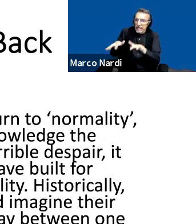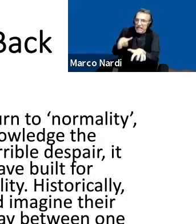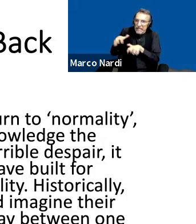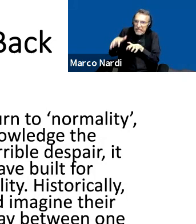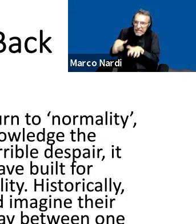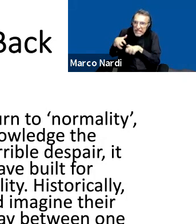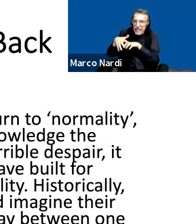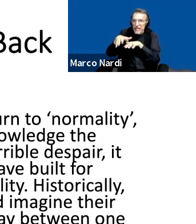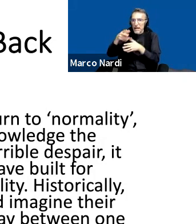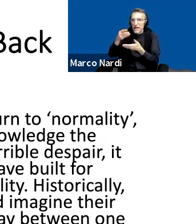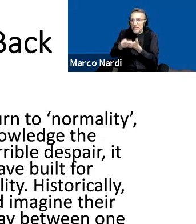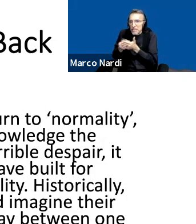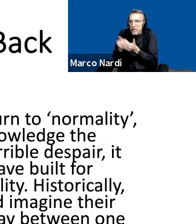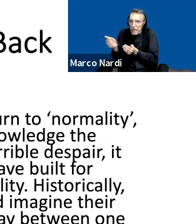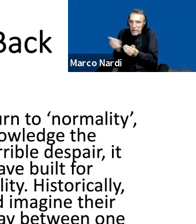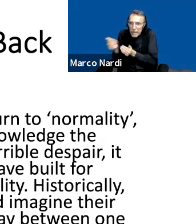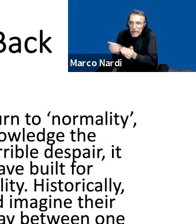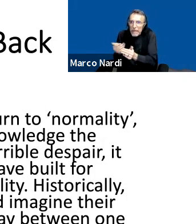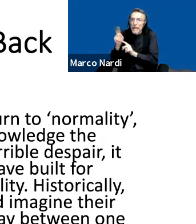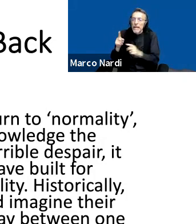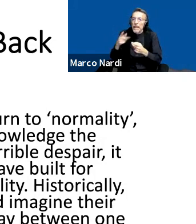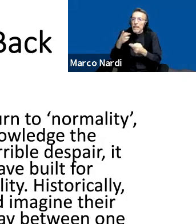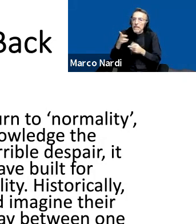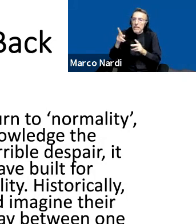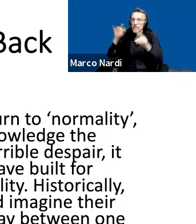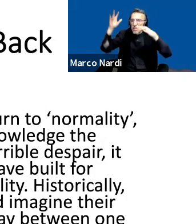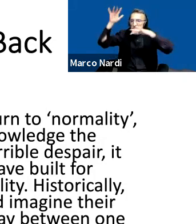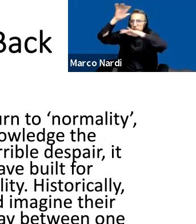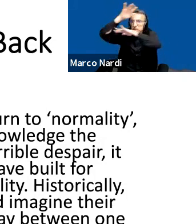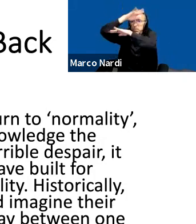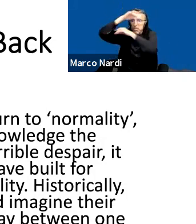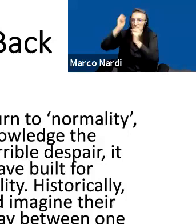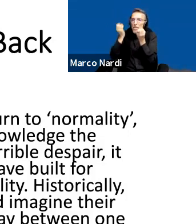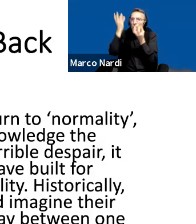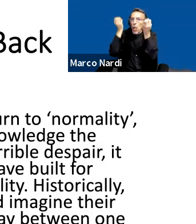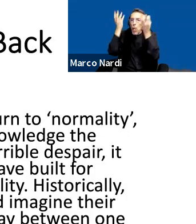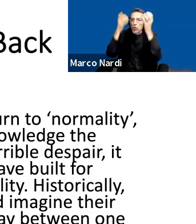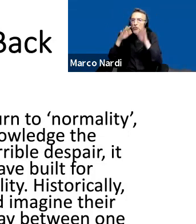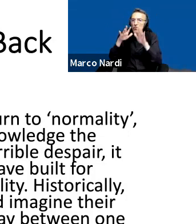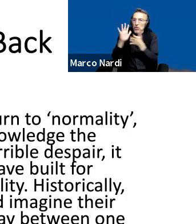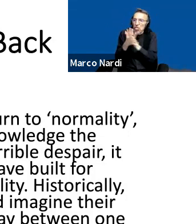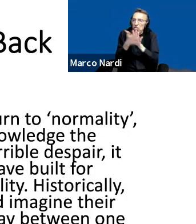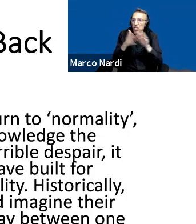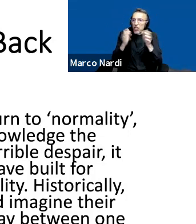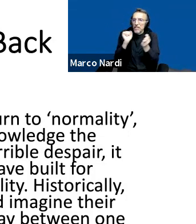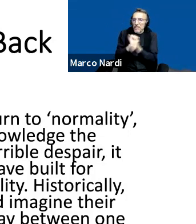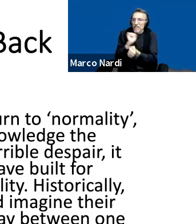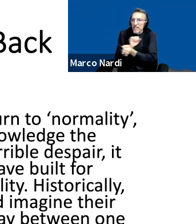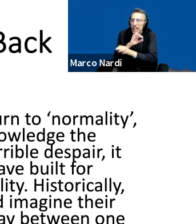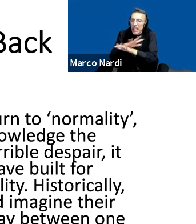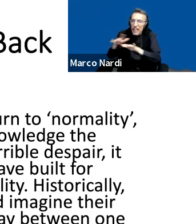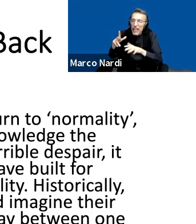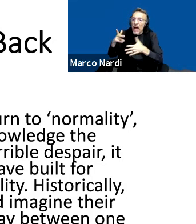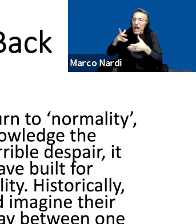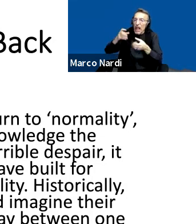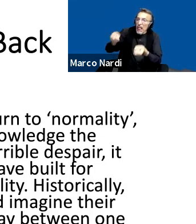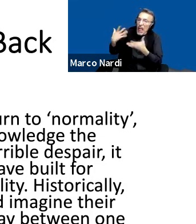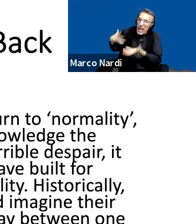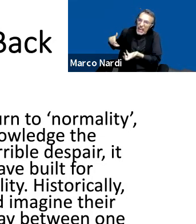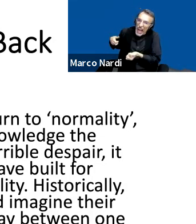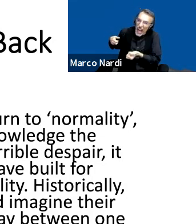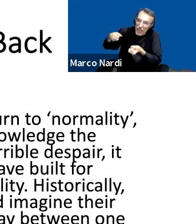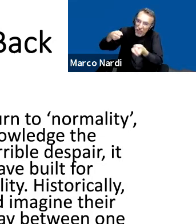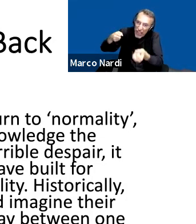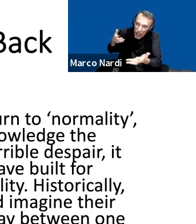dead ideas, our dead rivers and smoky skies behind us, or we can walk through lightly with little luggage, ready to